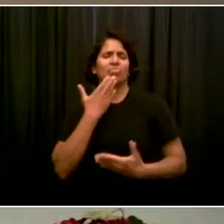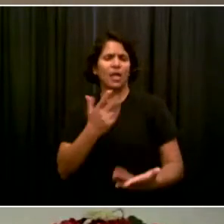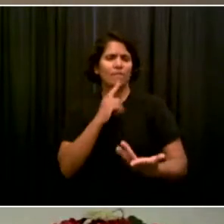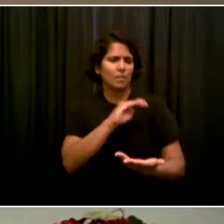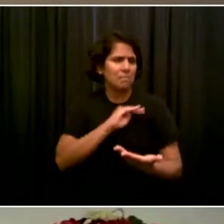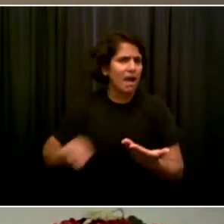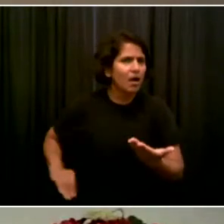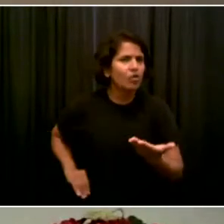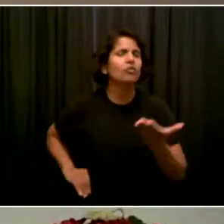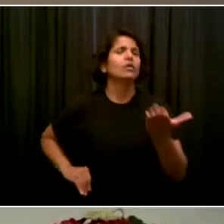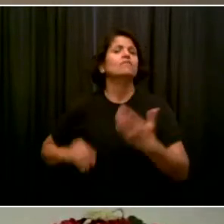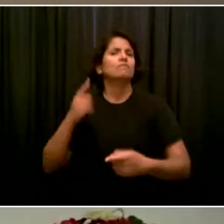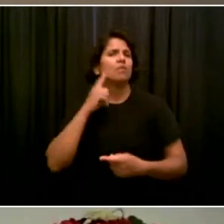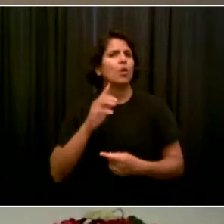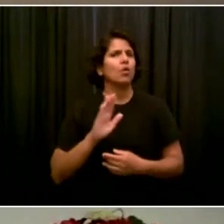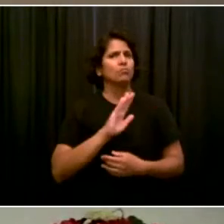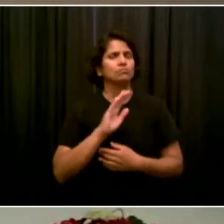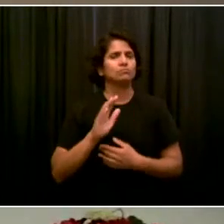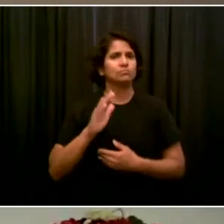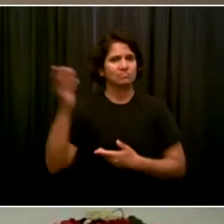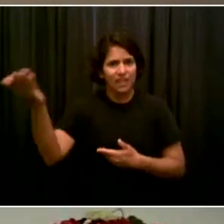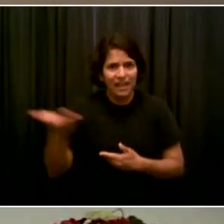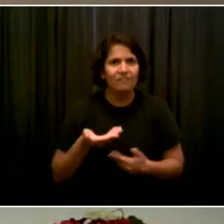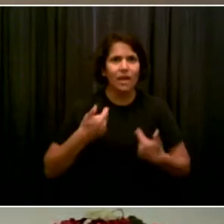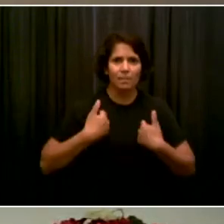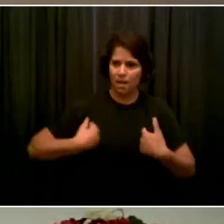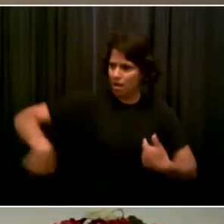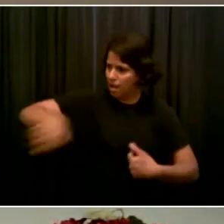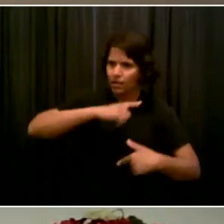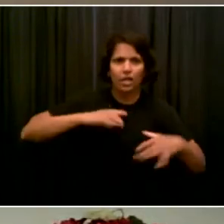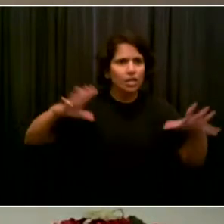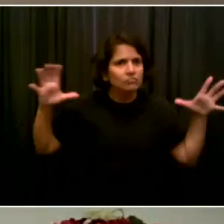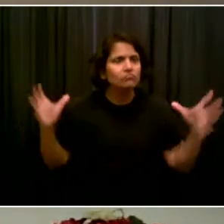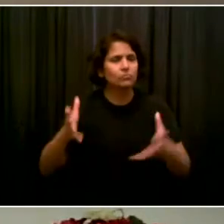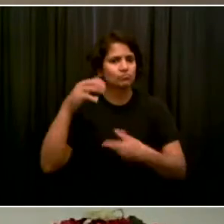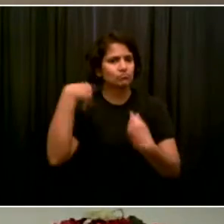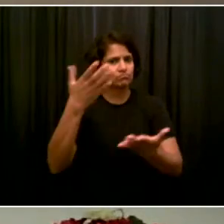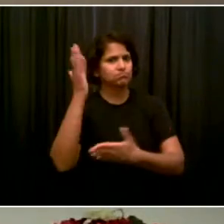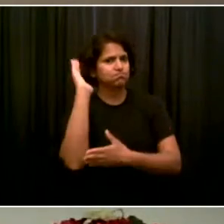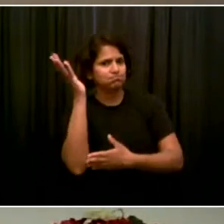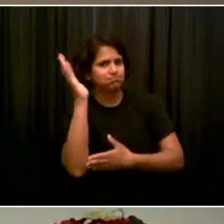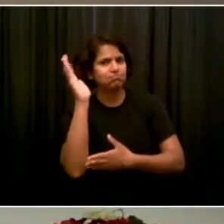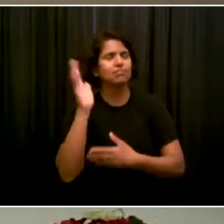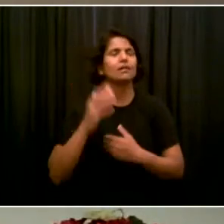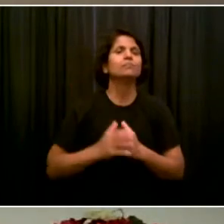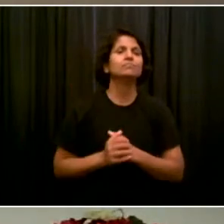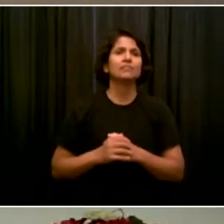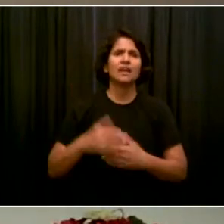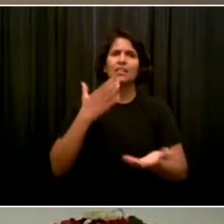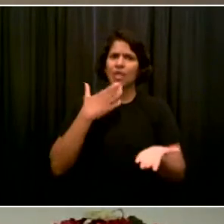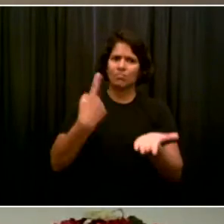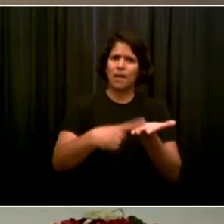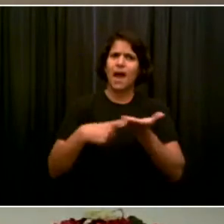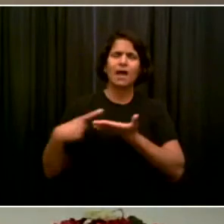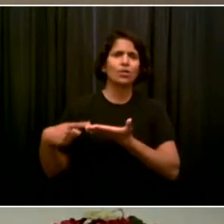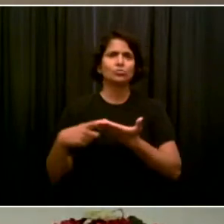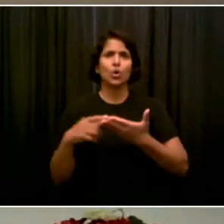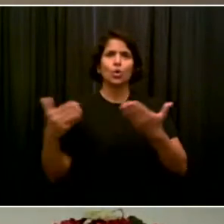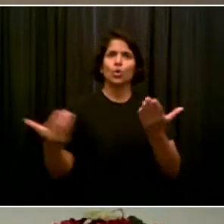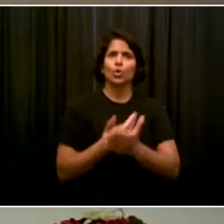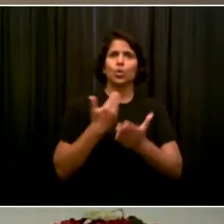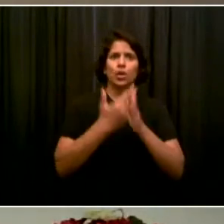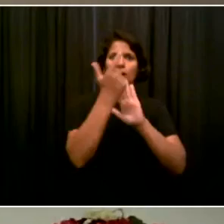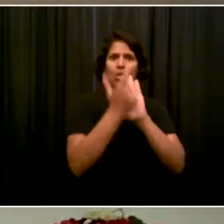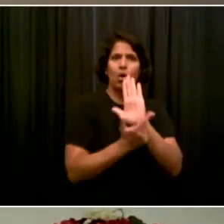inviting Senator Kavanaugh and I here today about the weight and motion legislation that we were able to pass. I've been really,